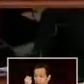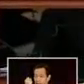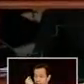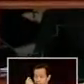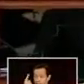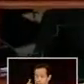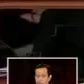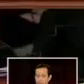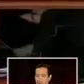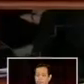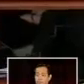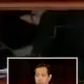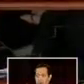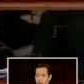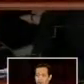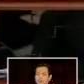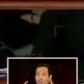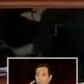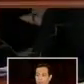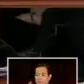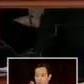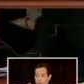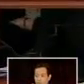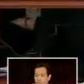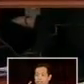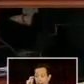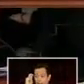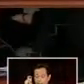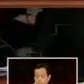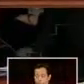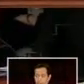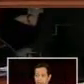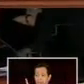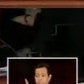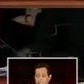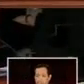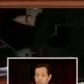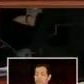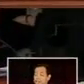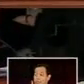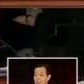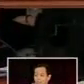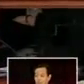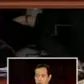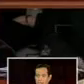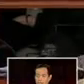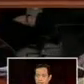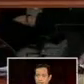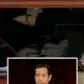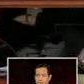there's conflict between theory, there's conflict between the law, and in reality. Ibig sabihin po,